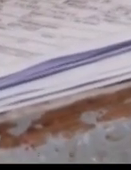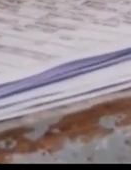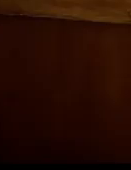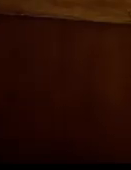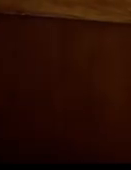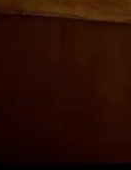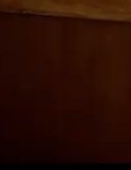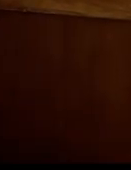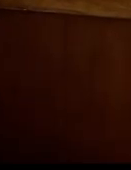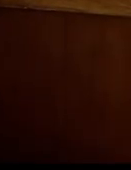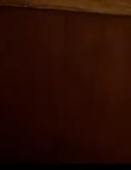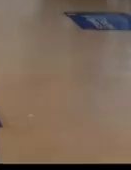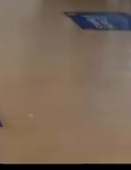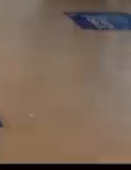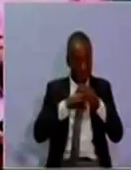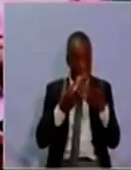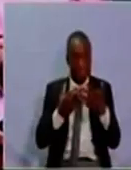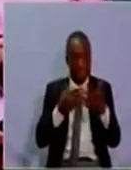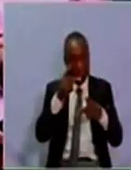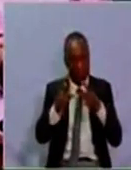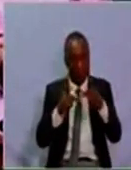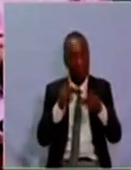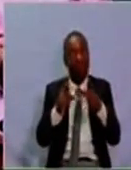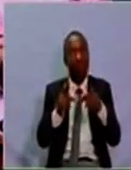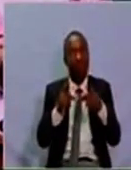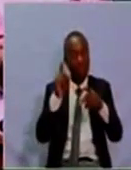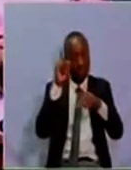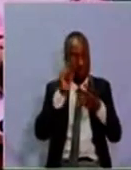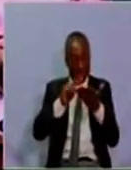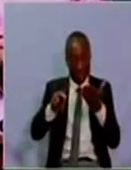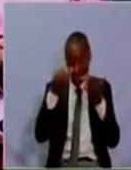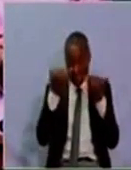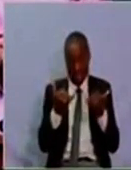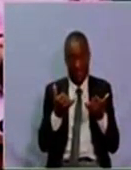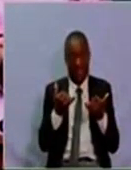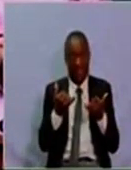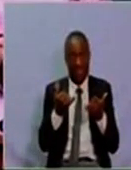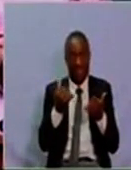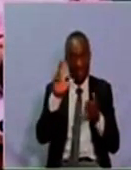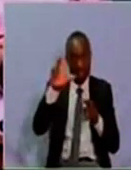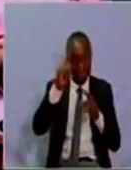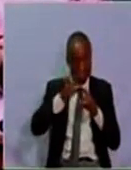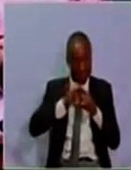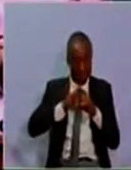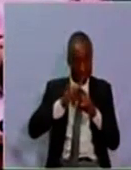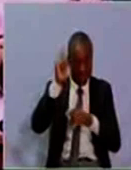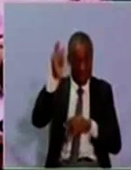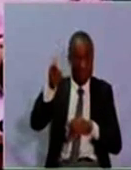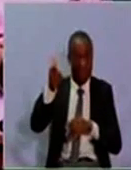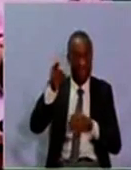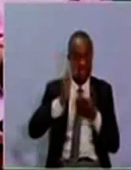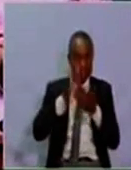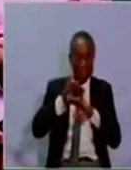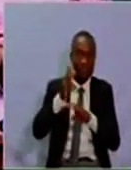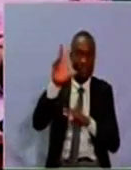reform that has been long overdue. You retire today, the 3 months to process your papers. After the